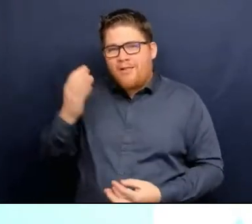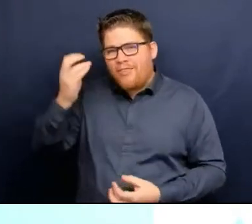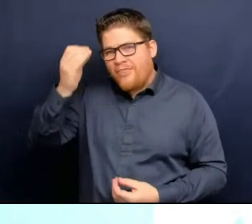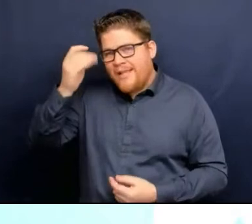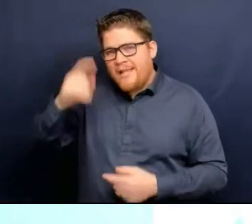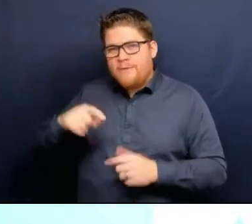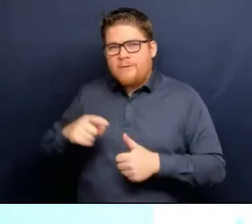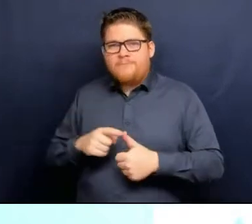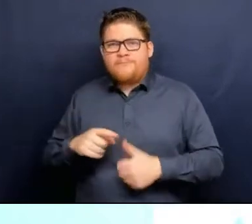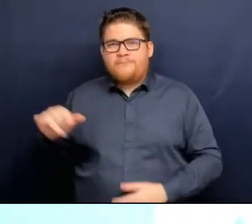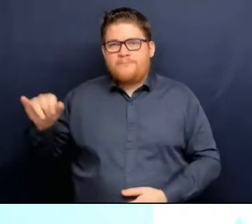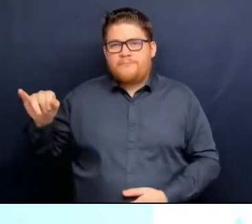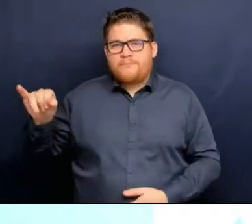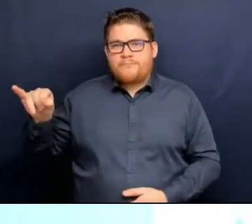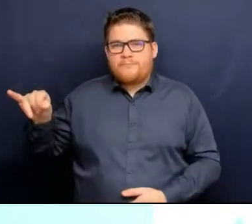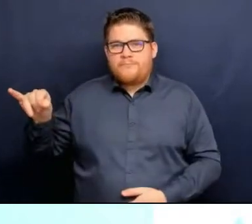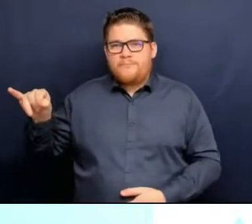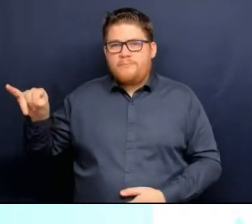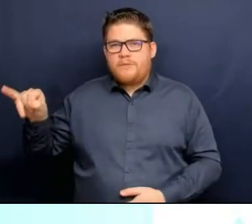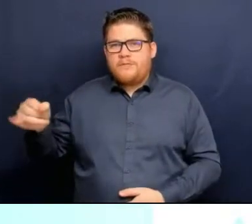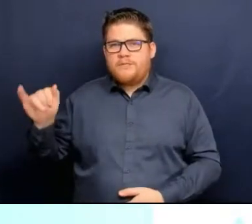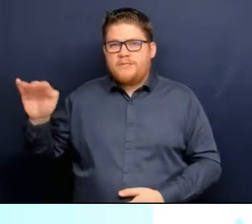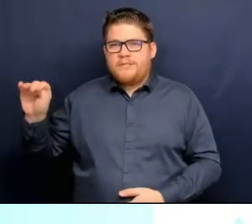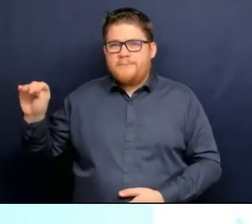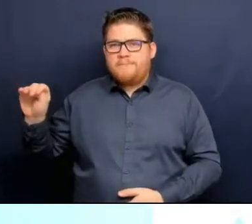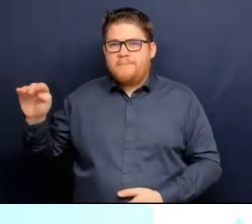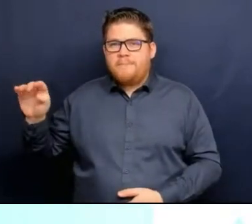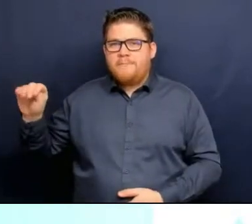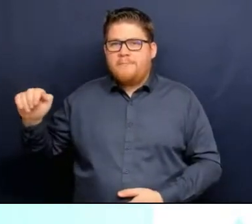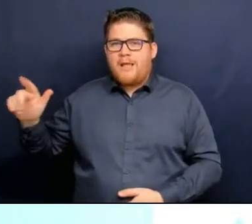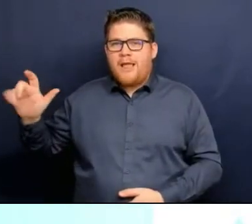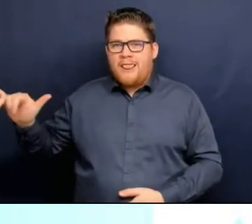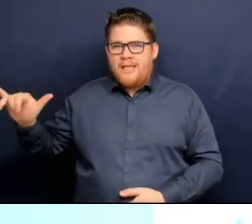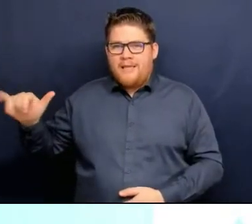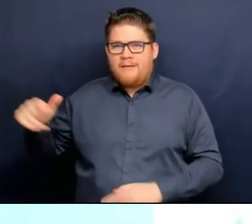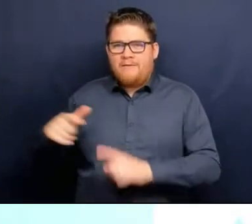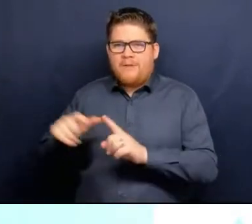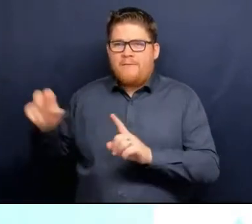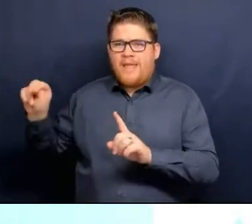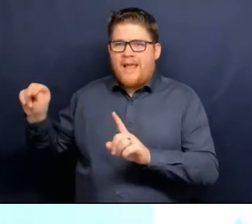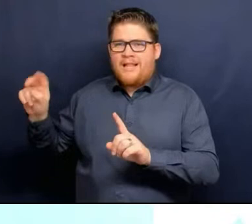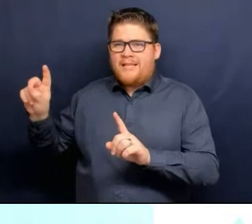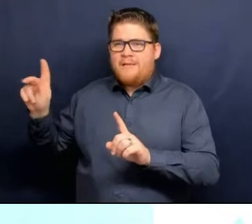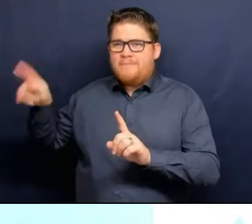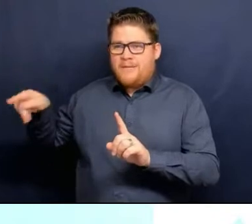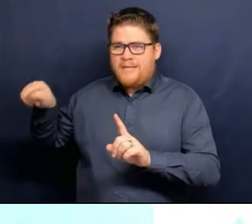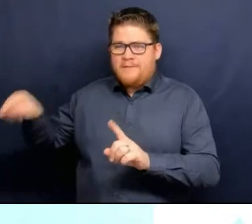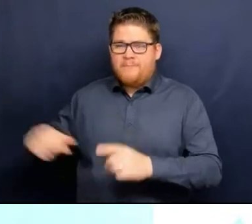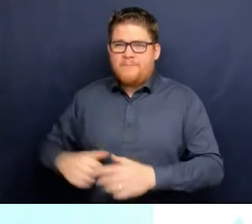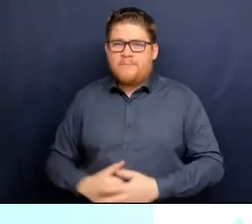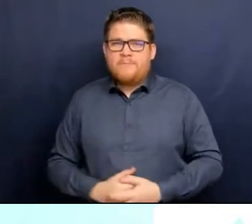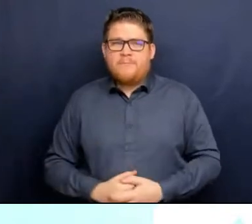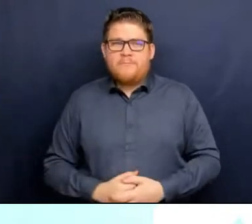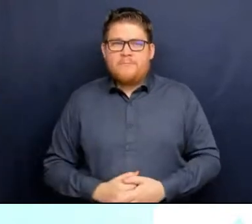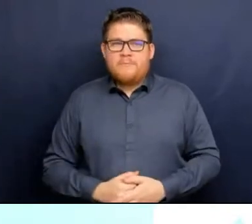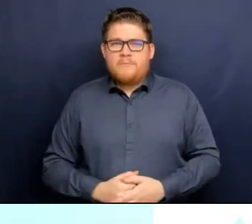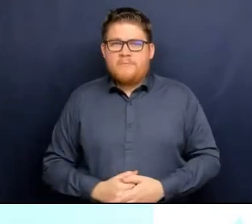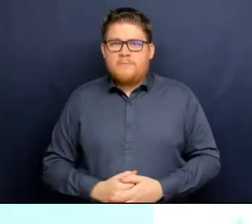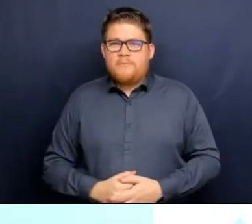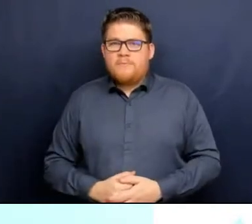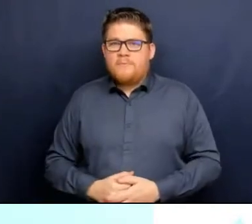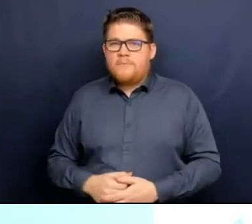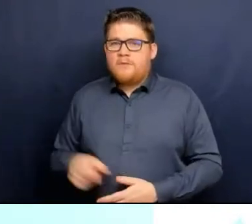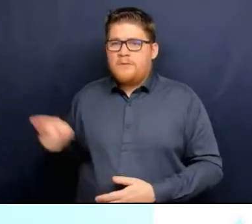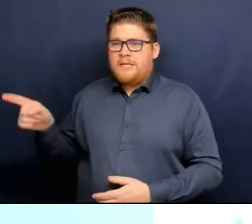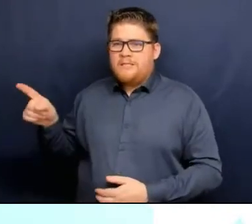issues. Firstly, Jim Manley, who was a member of Parliament and the NDP critic for Indigenous Relations. It was called something different at the time, but he was the